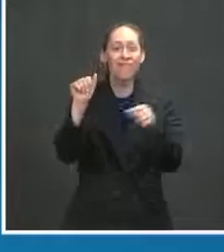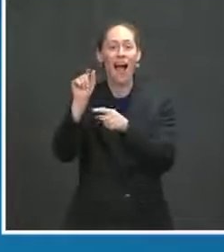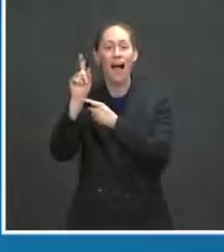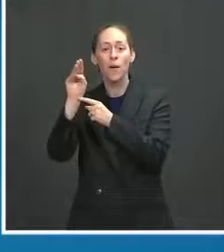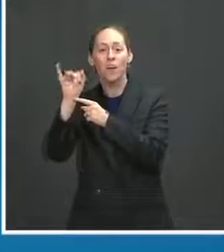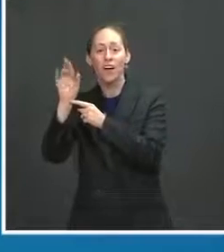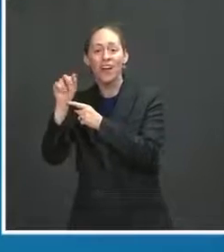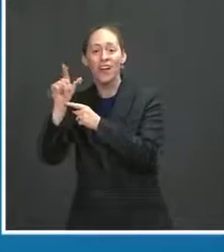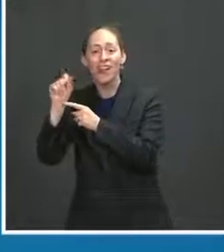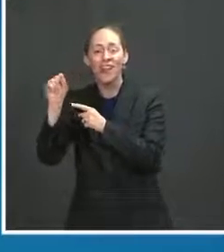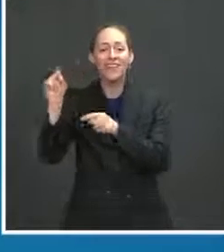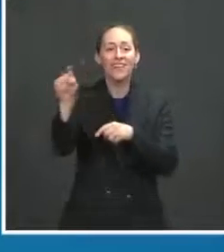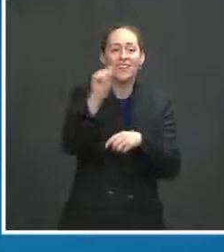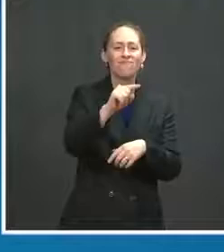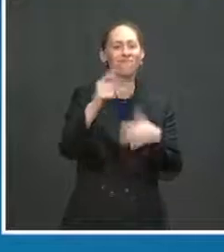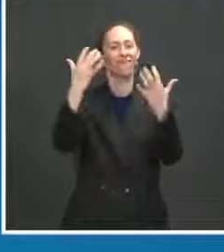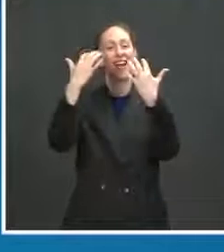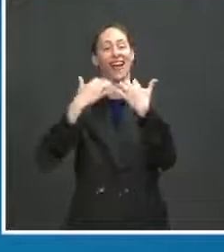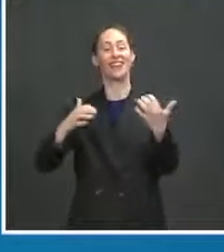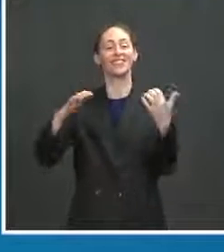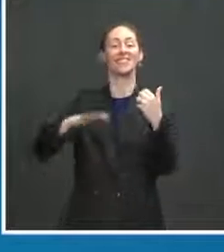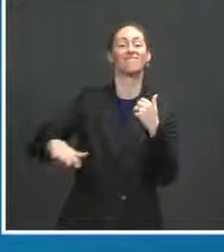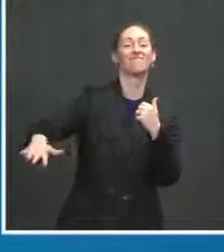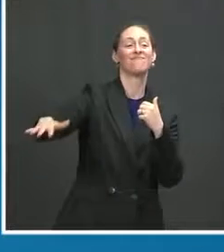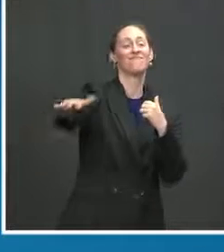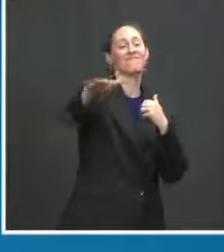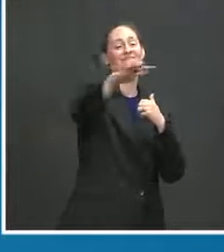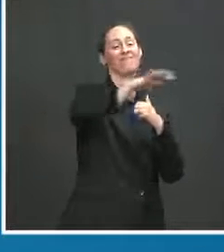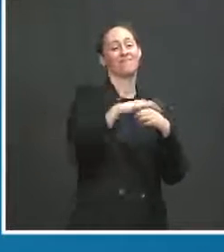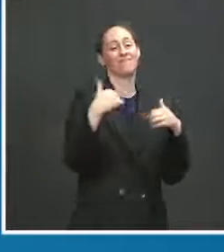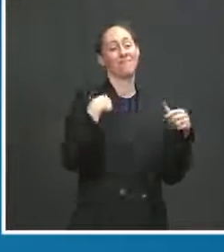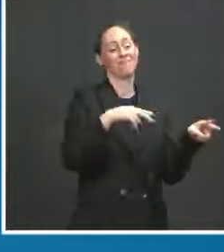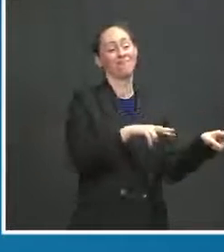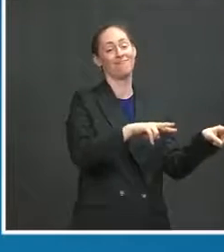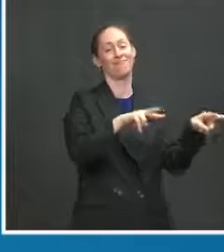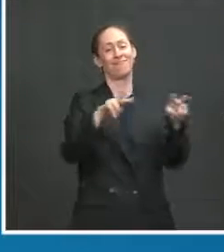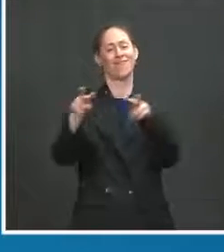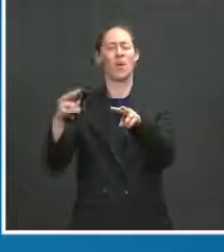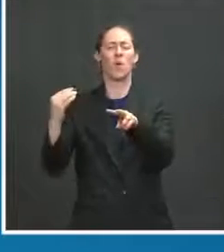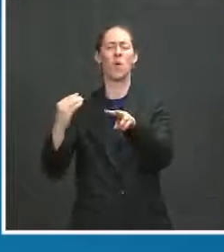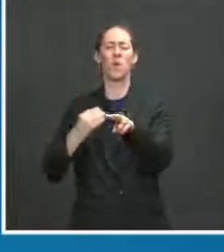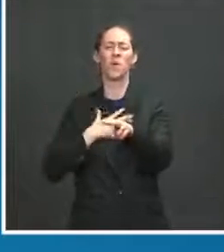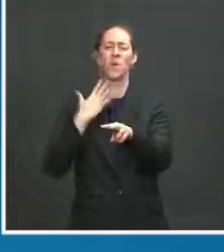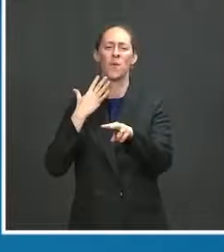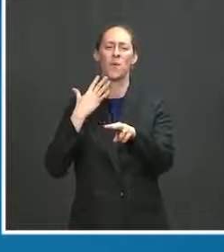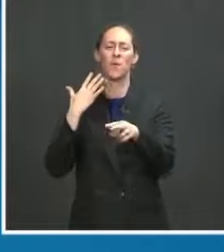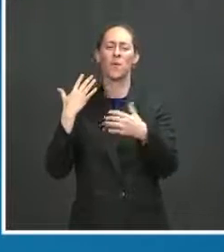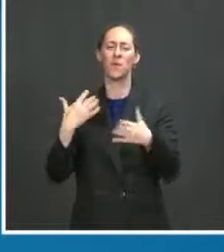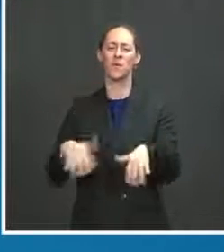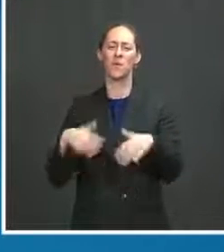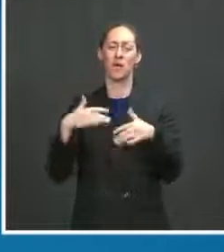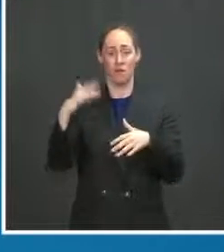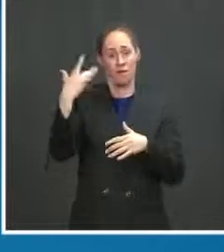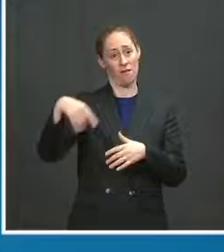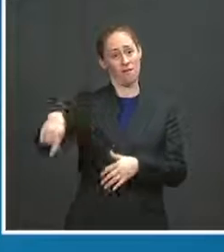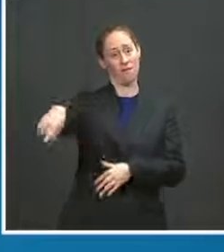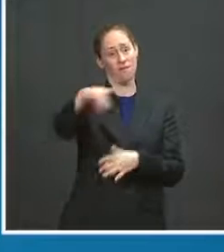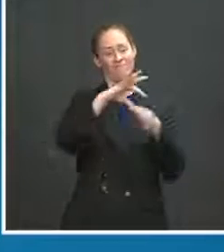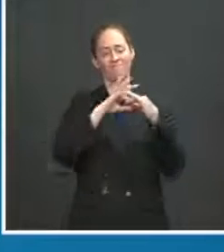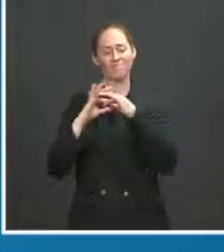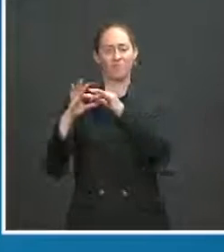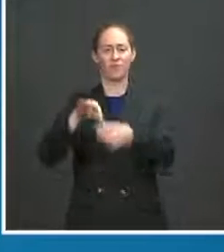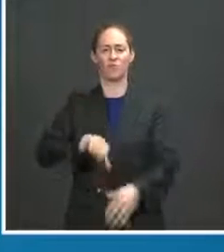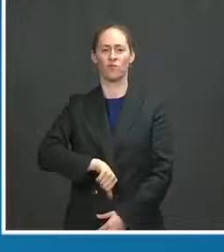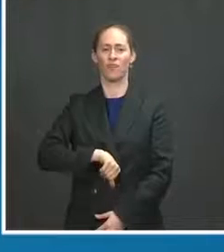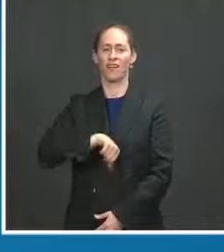at these midshipmen, I know we are all filled with pride. Vice Admiral